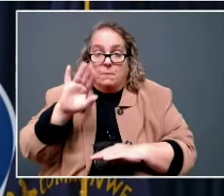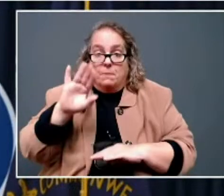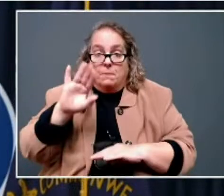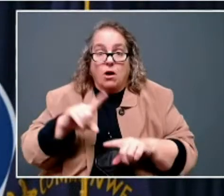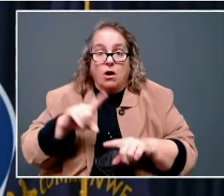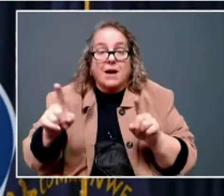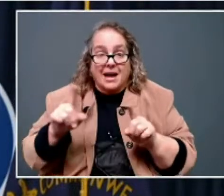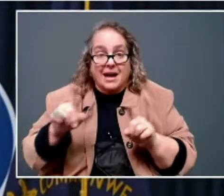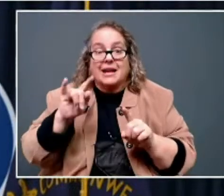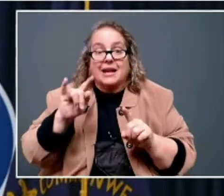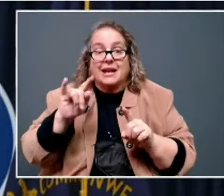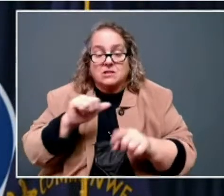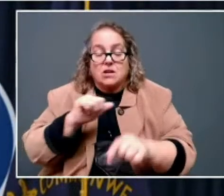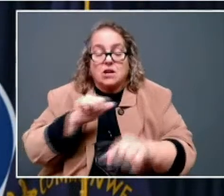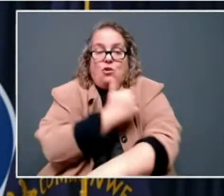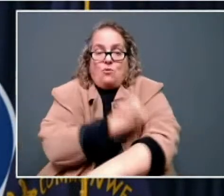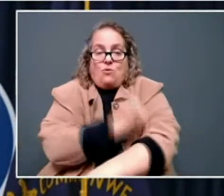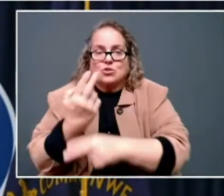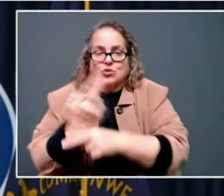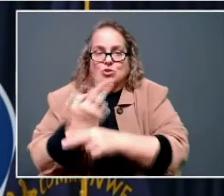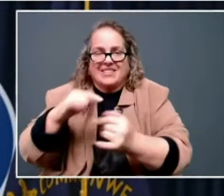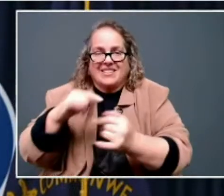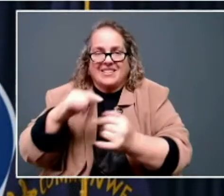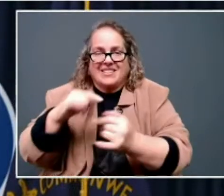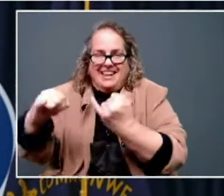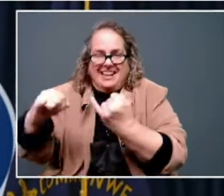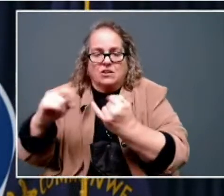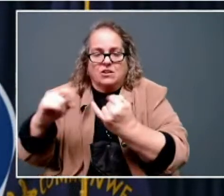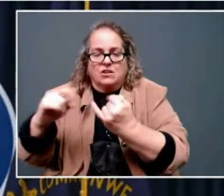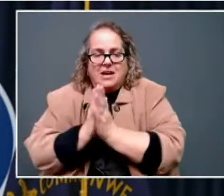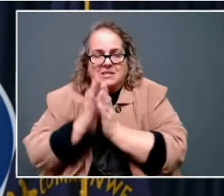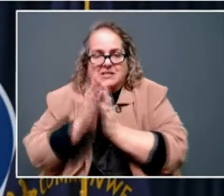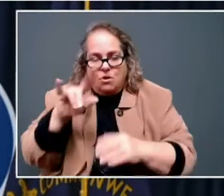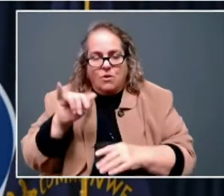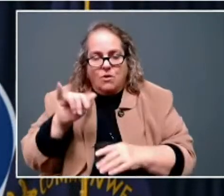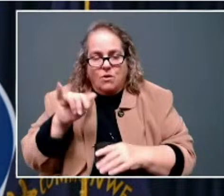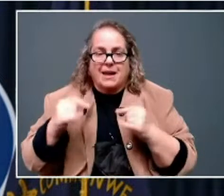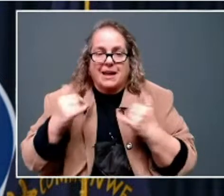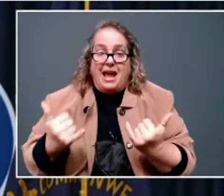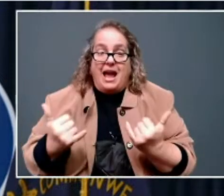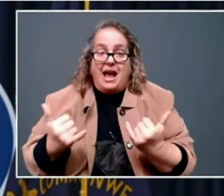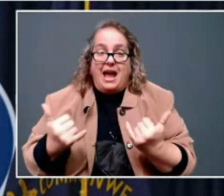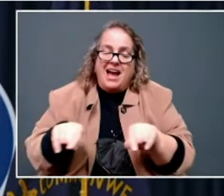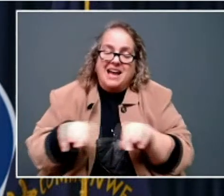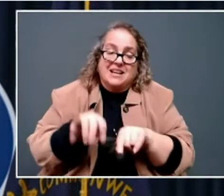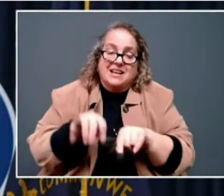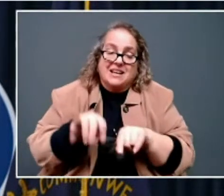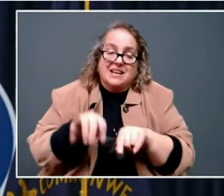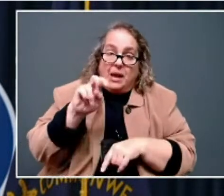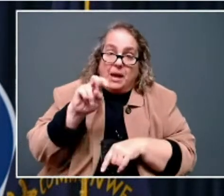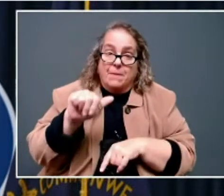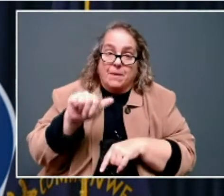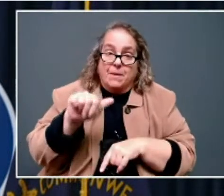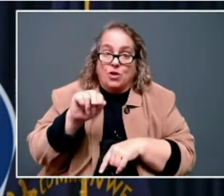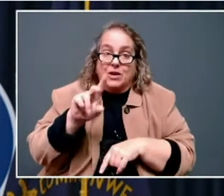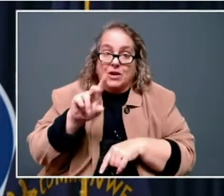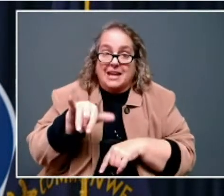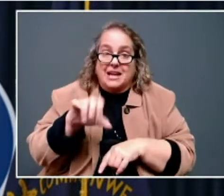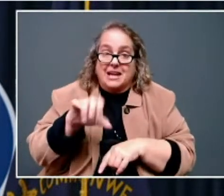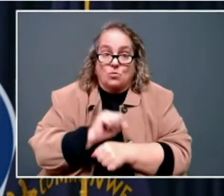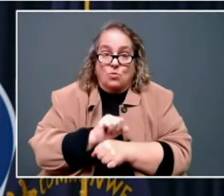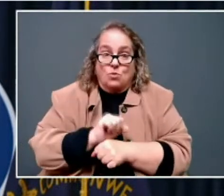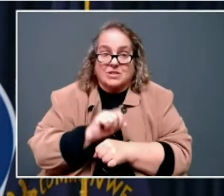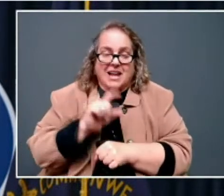you come back and ask for. But now with the way this FEMA 30 days works, it's going to have to be a sooner rather